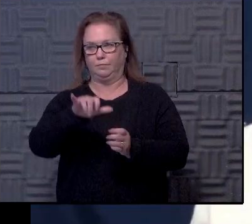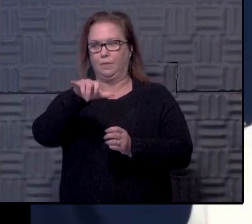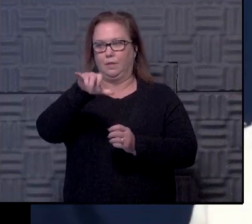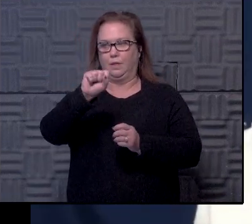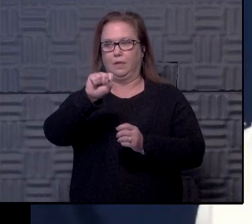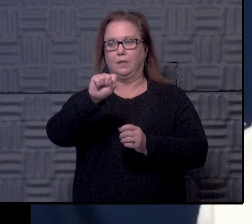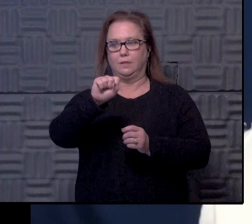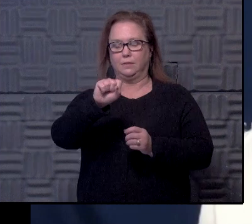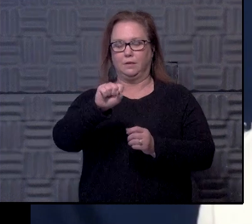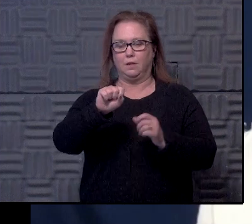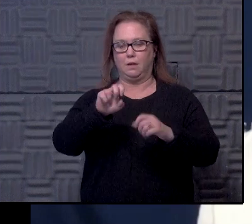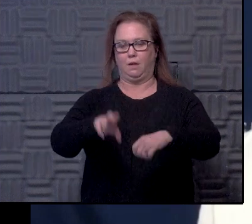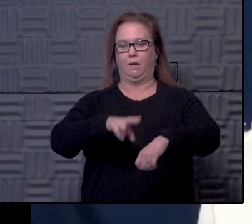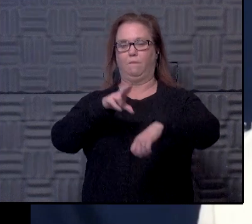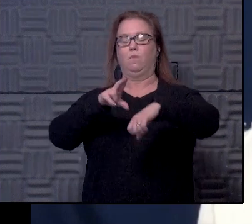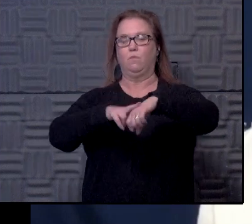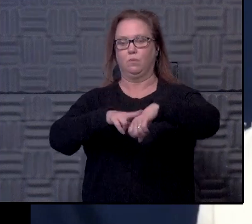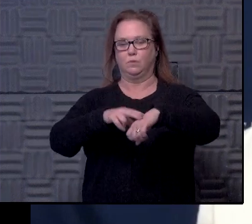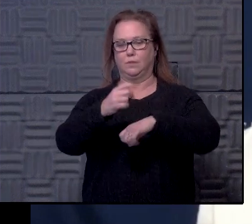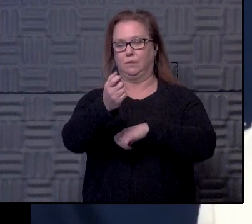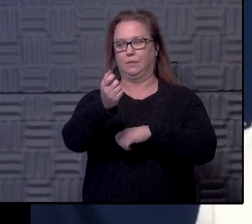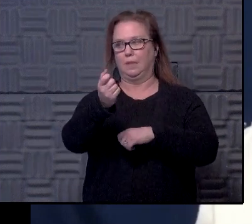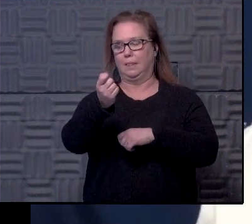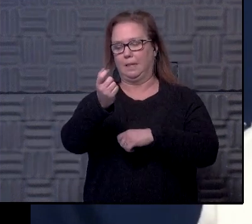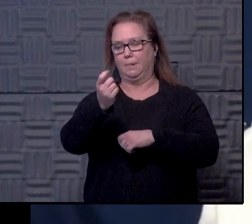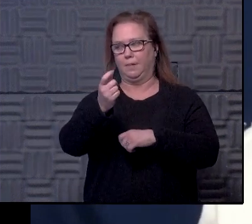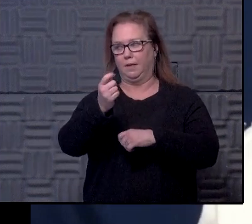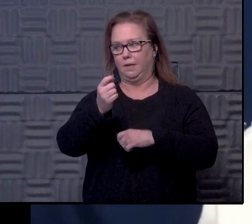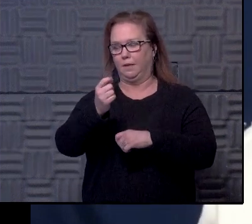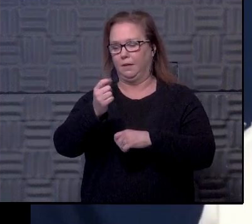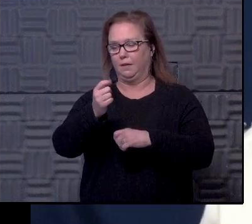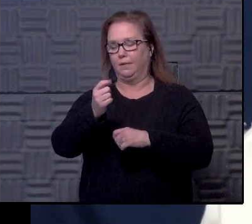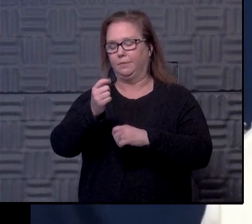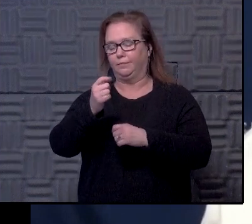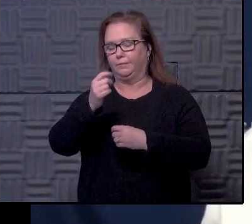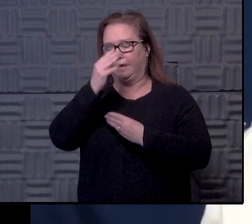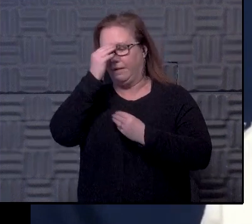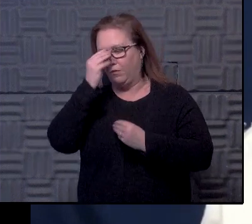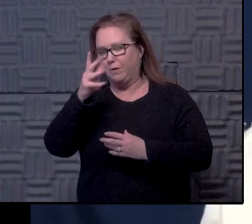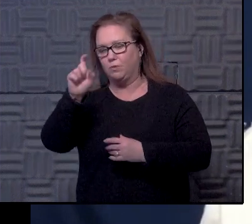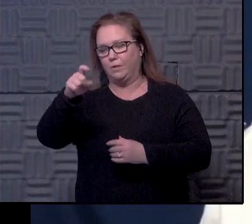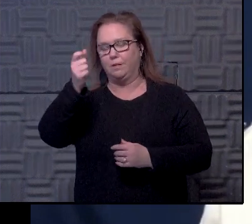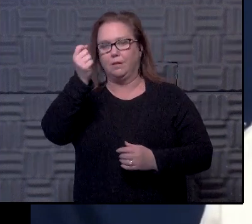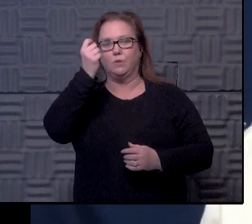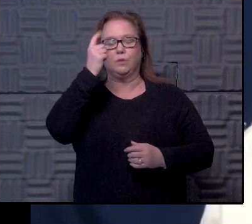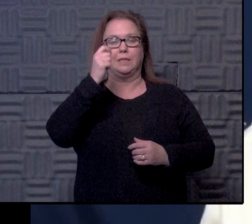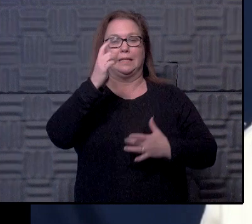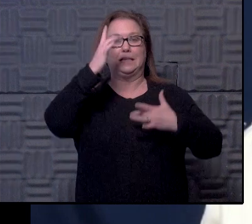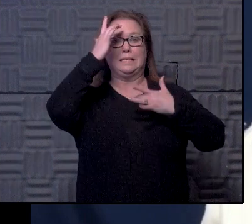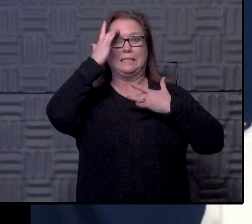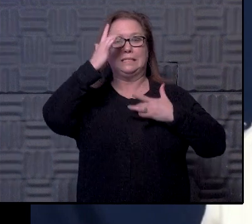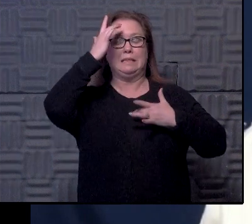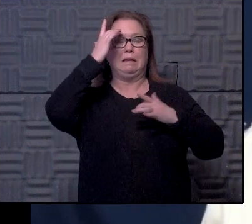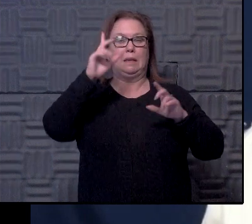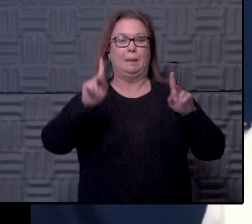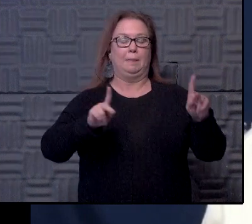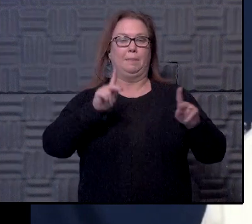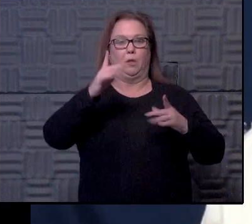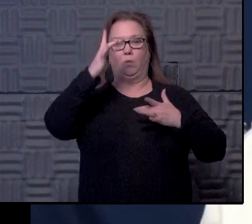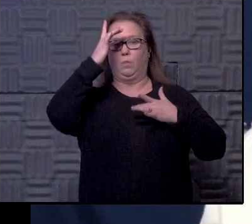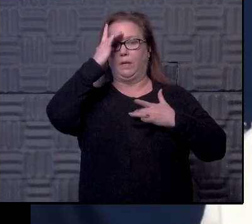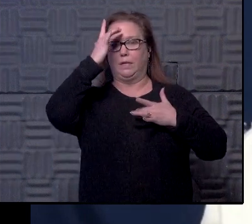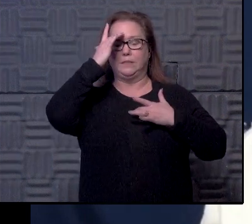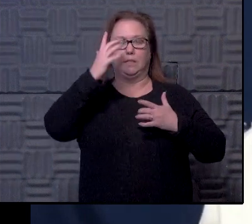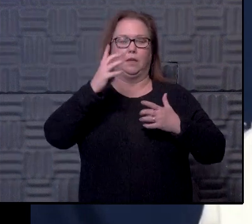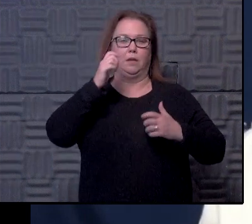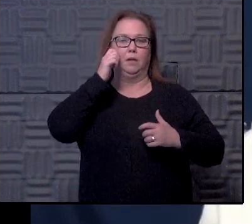There is, of course, a little bit of maybe context to understand. The sickest of the sick, I mean, we get calls every